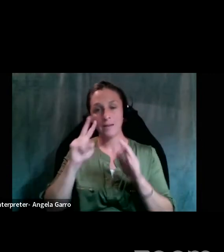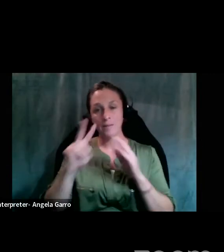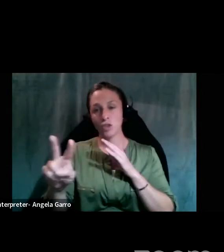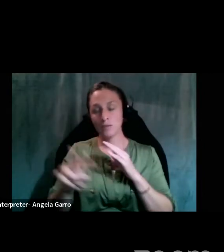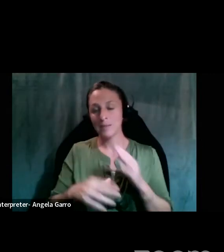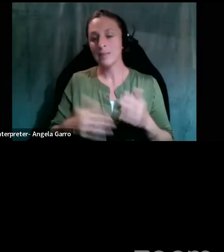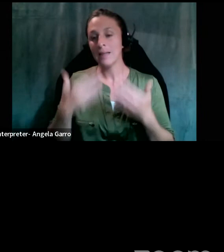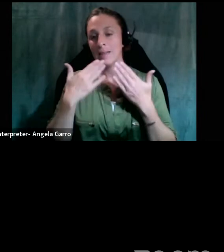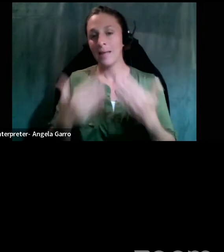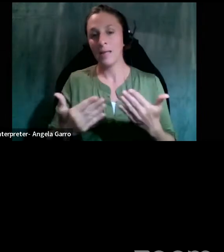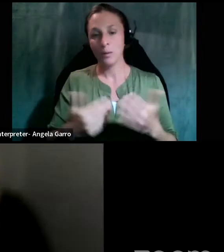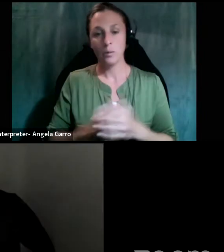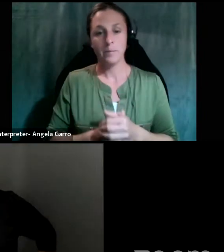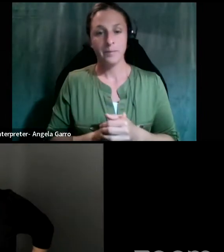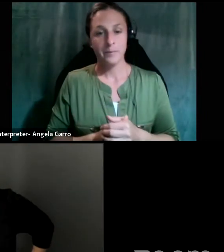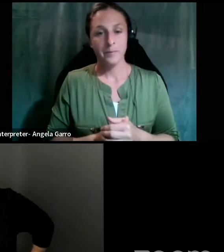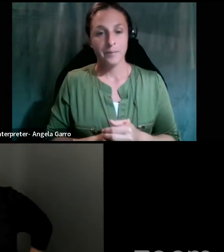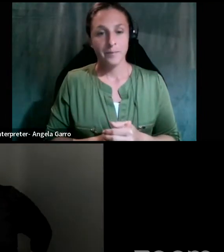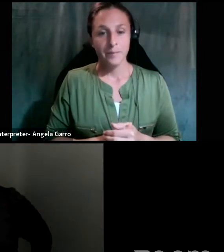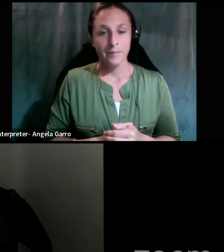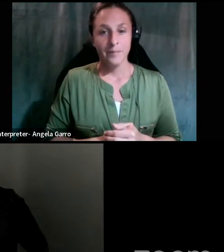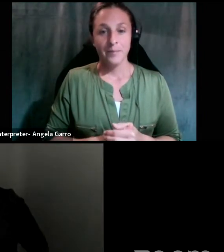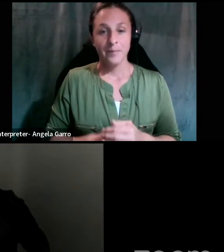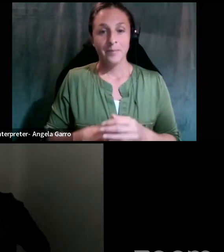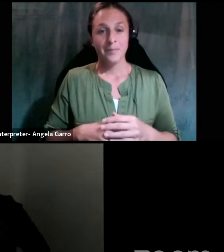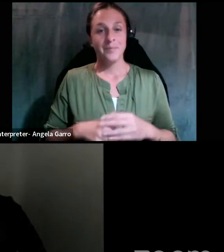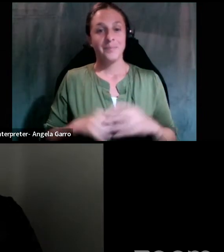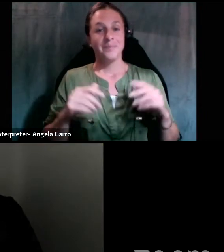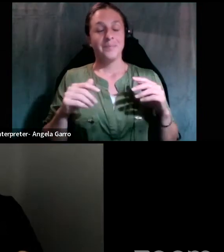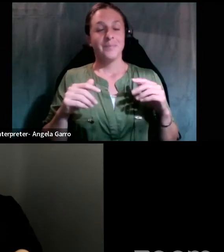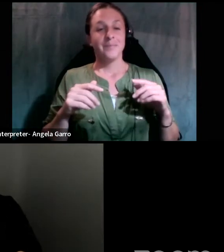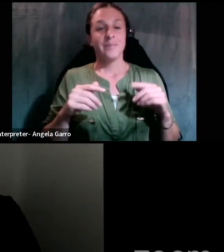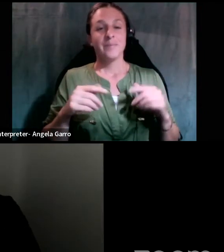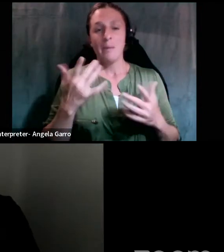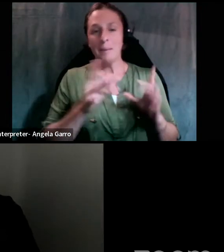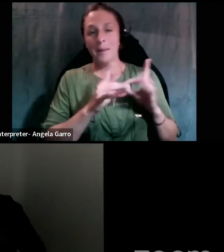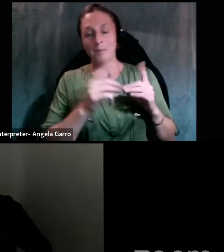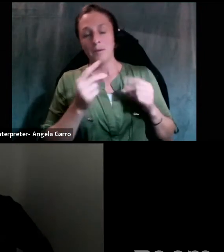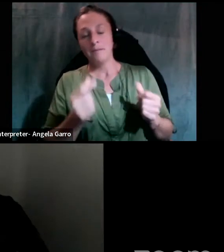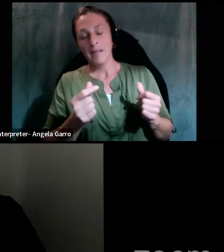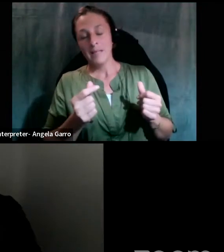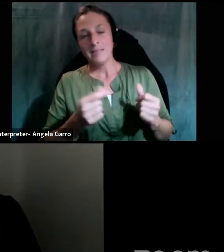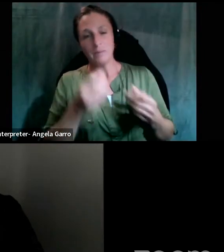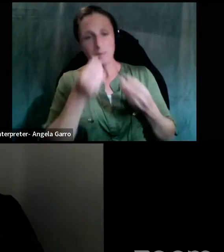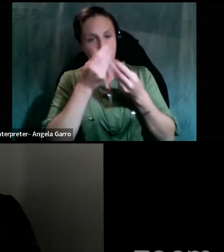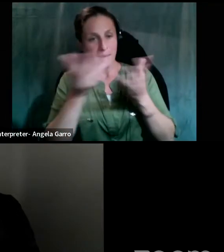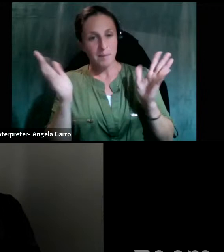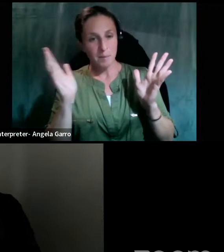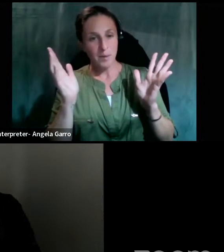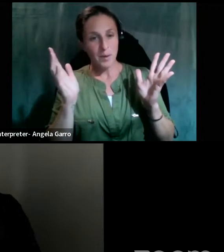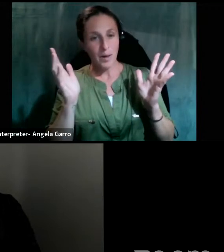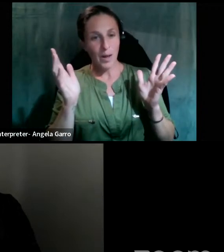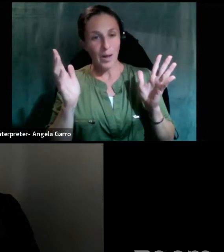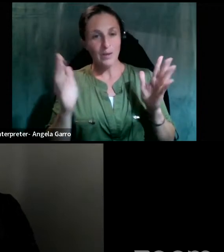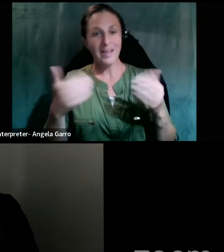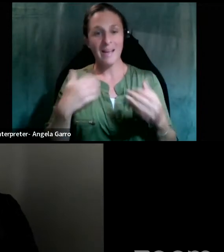you. Thank you. Can I make a comment real quick? Please. I just wanted to let people know that there